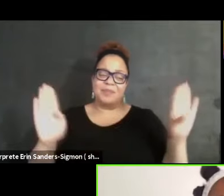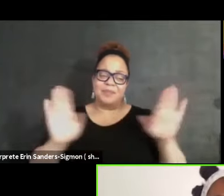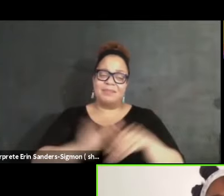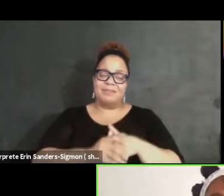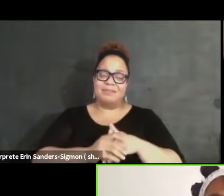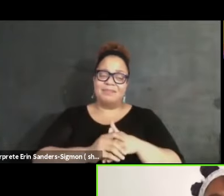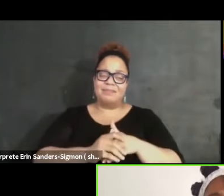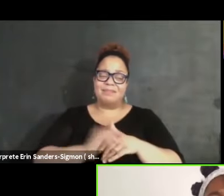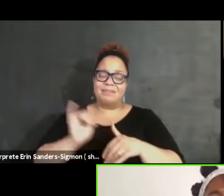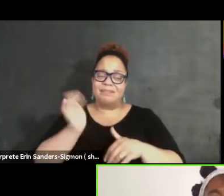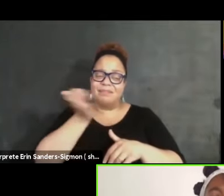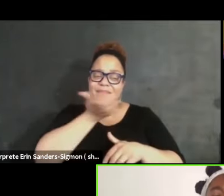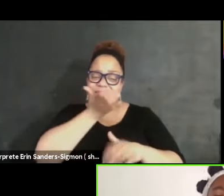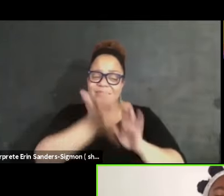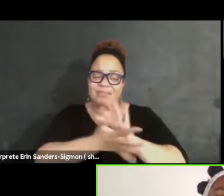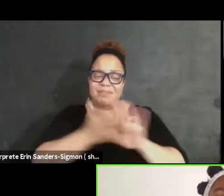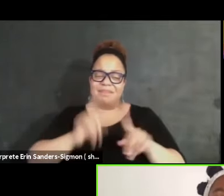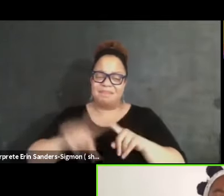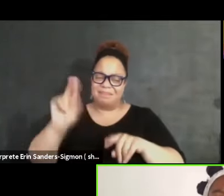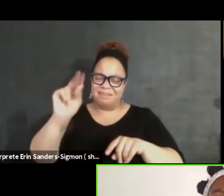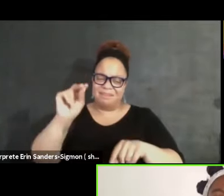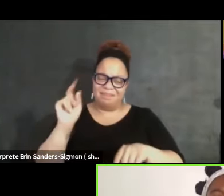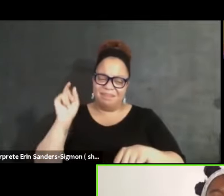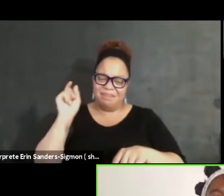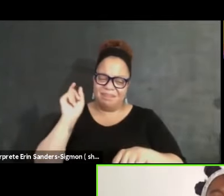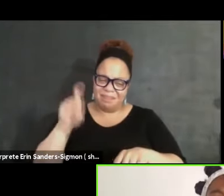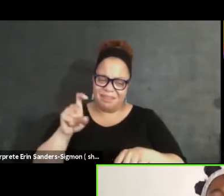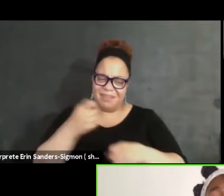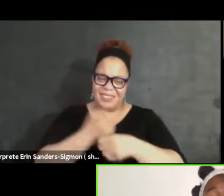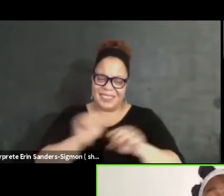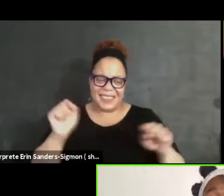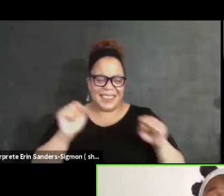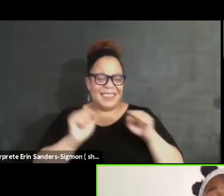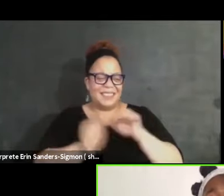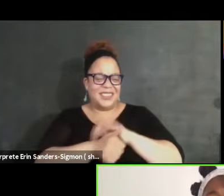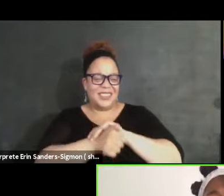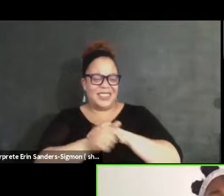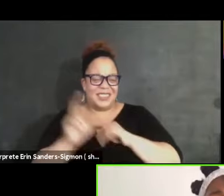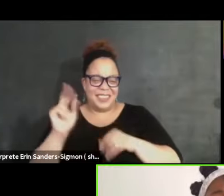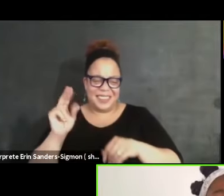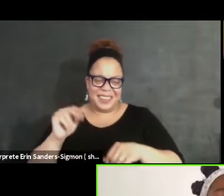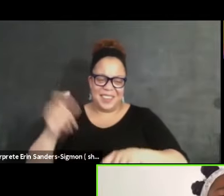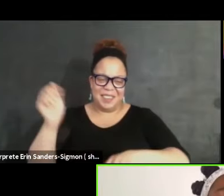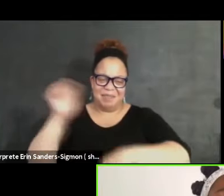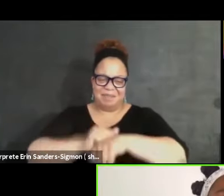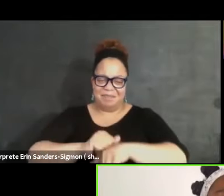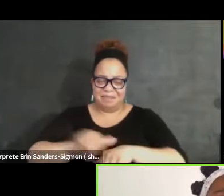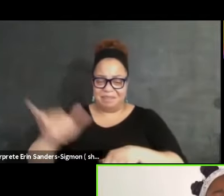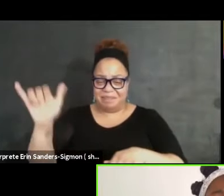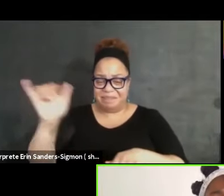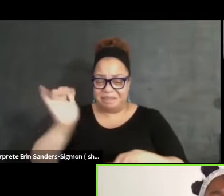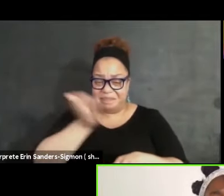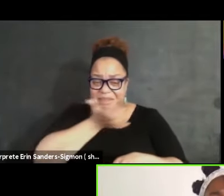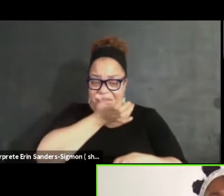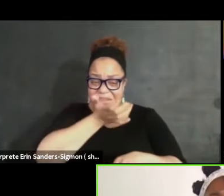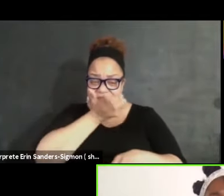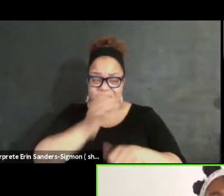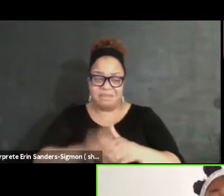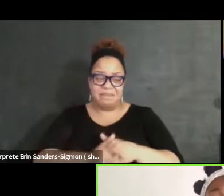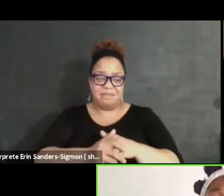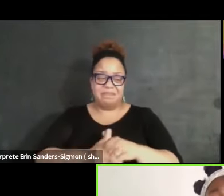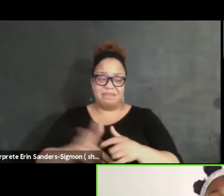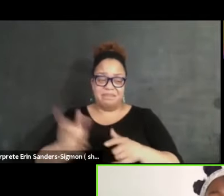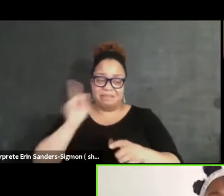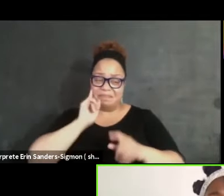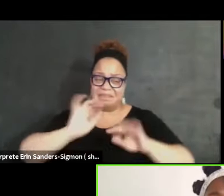dumbass, straws like hay. Then he went on about some brittle with sticks crap. Speaking of crap, some wolves will din across the street. I